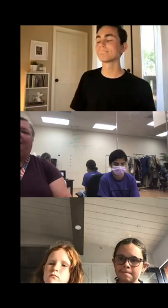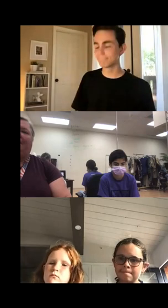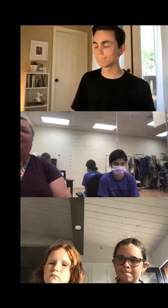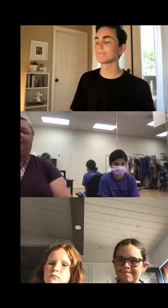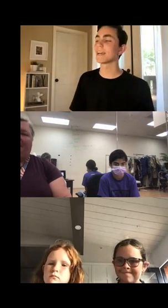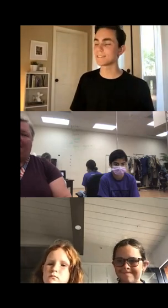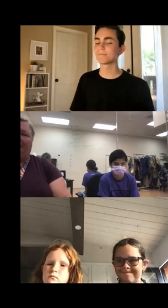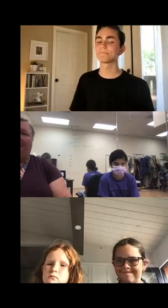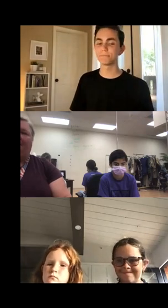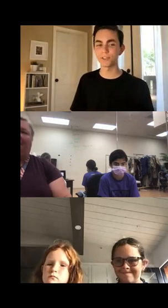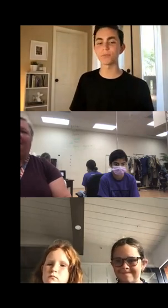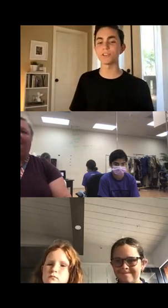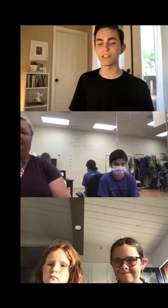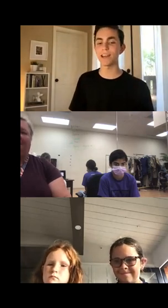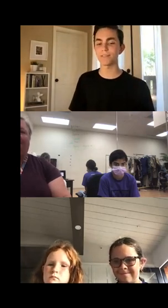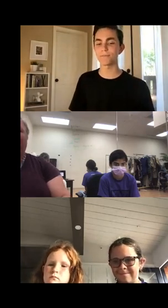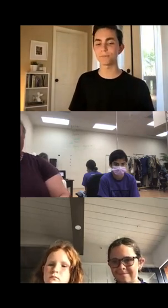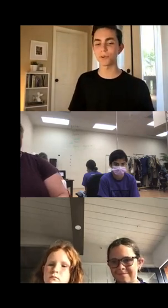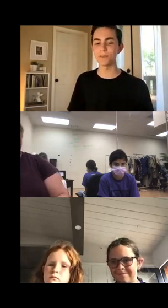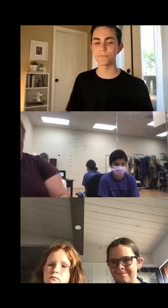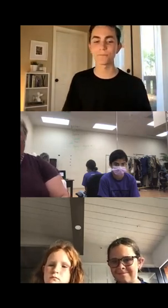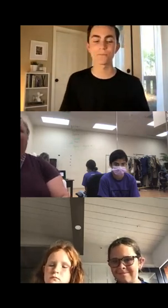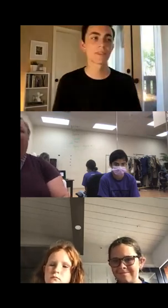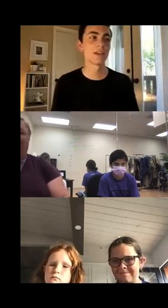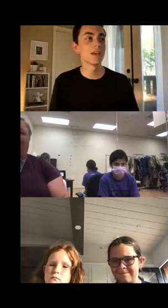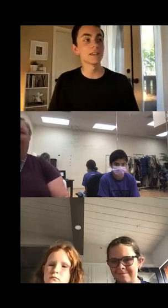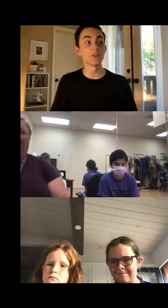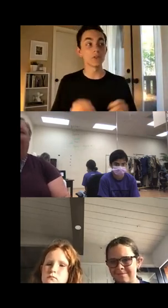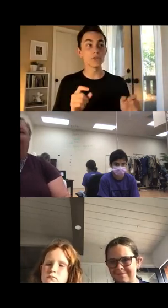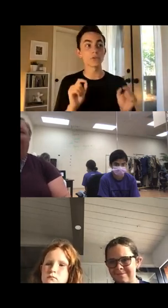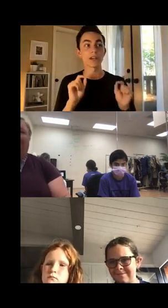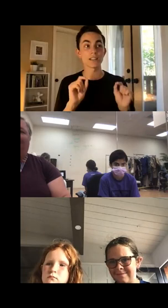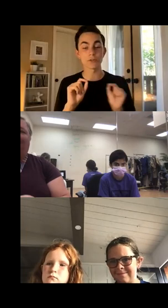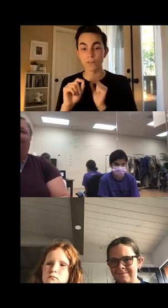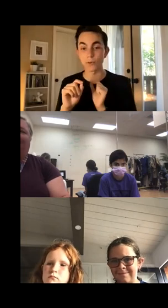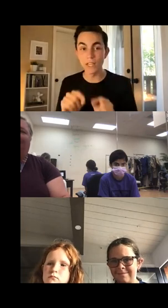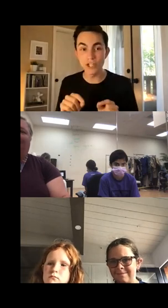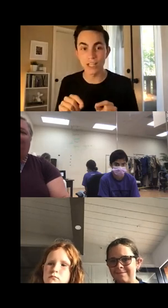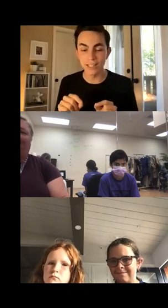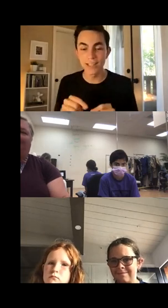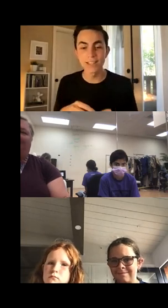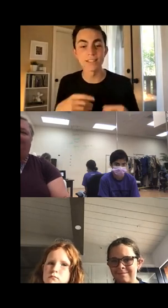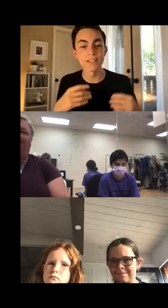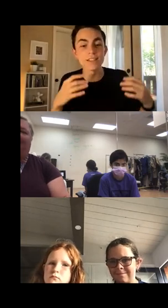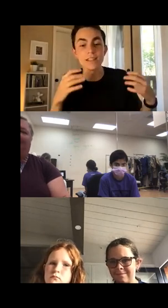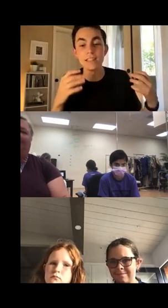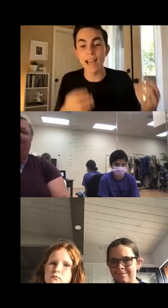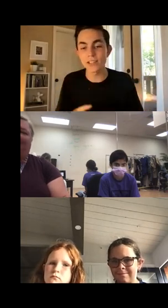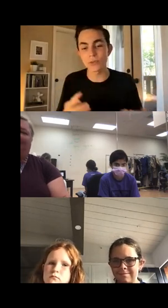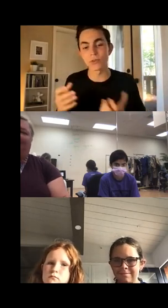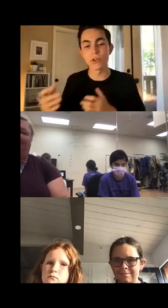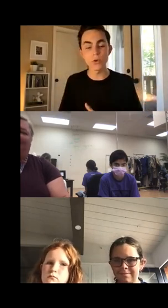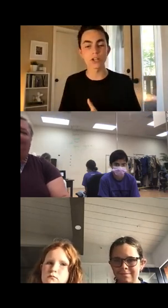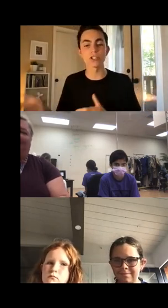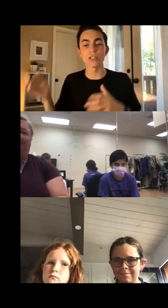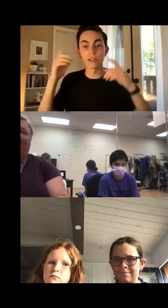respond, yes, just with a shake of the head, right? Now you'll notice when I ask for confirmation, since this is a yes